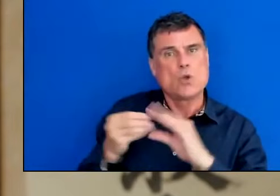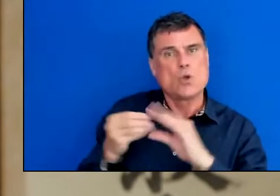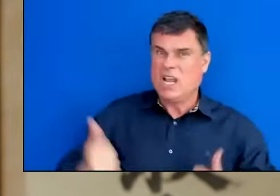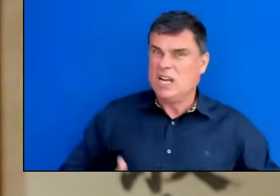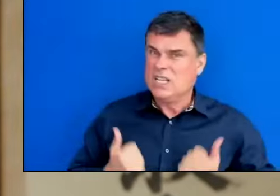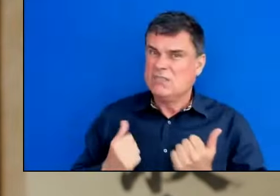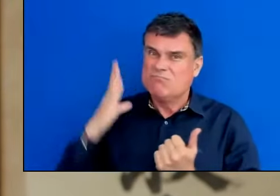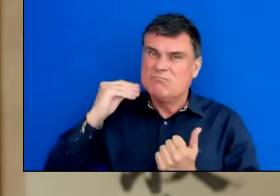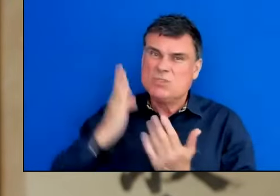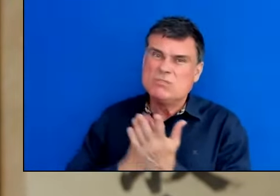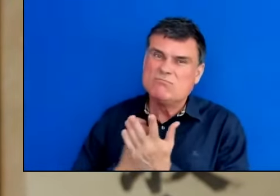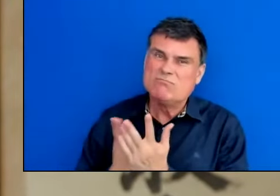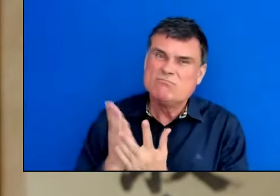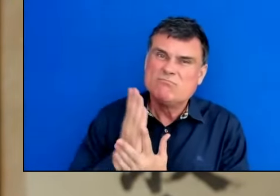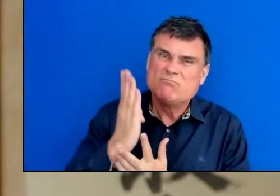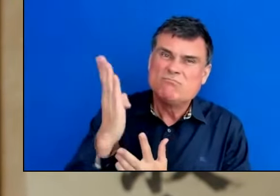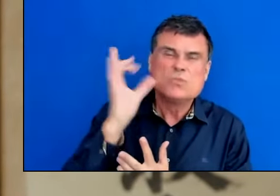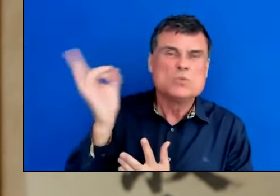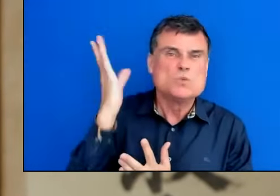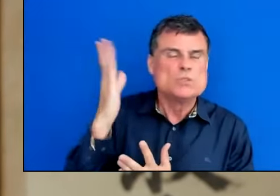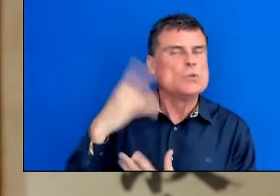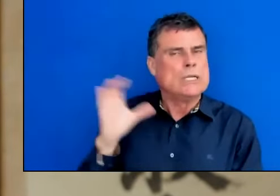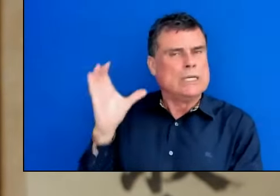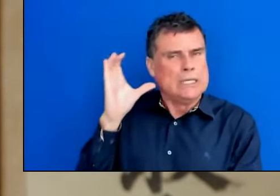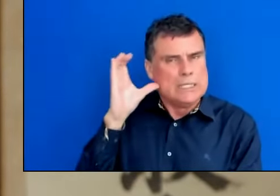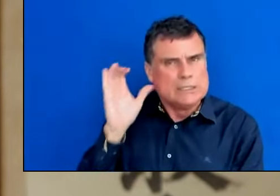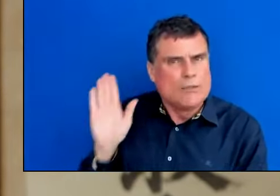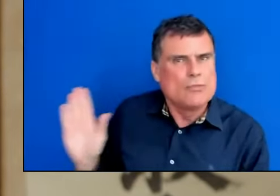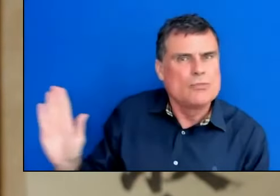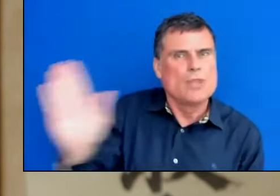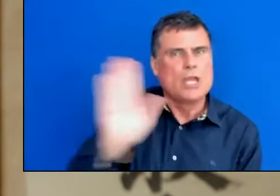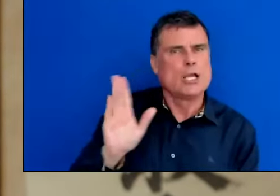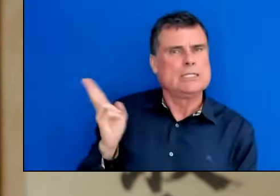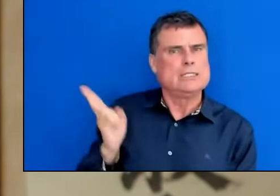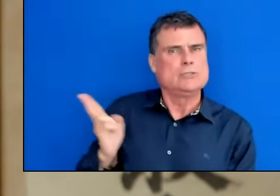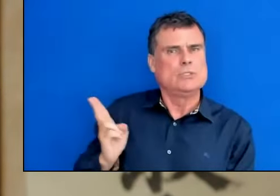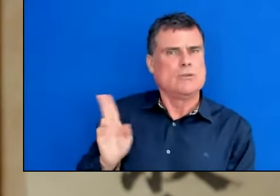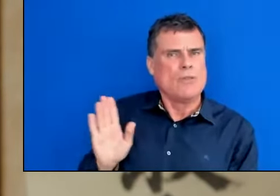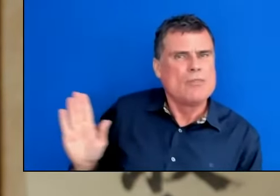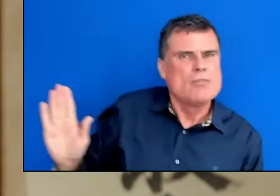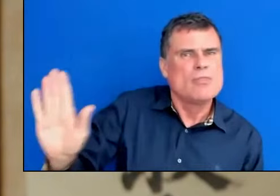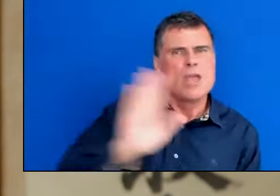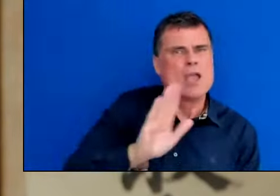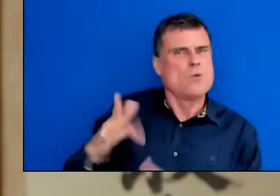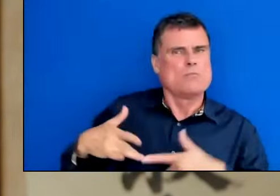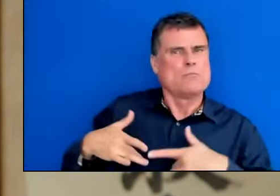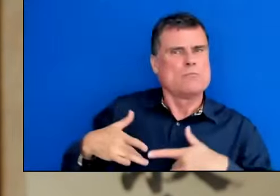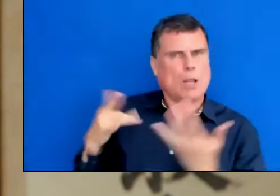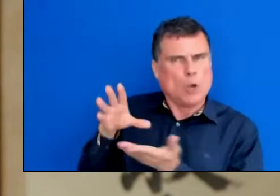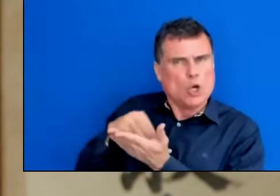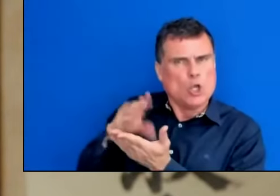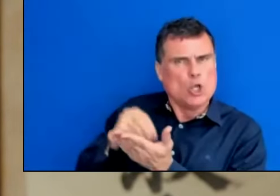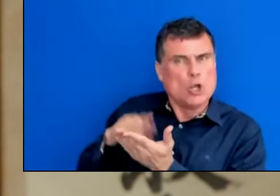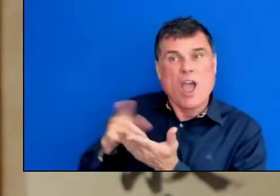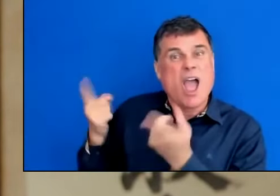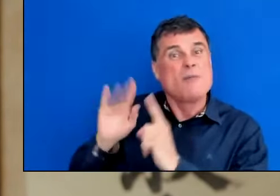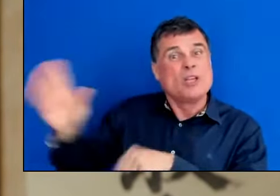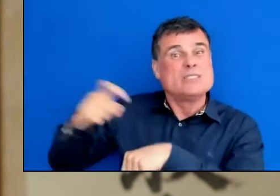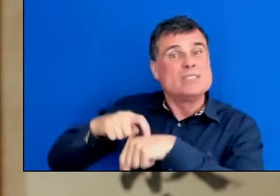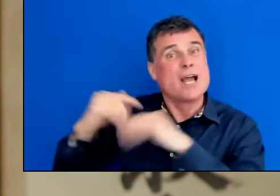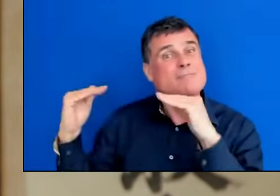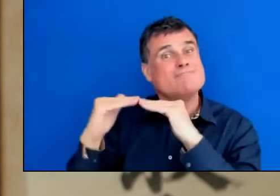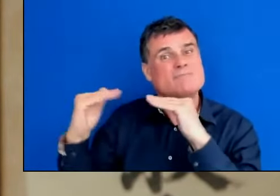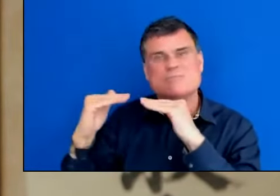survivors, learn about the history of our ancestors, learn about the injustices. We must place the